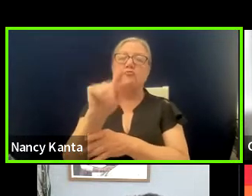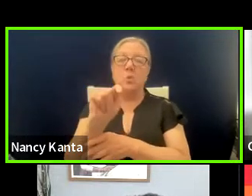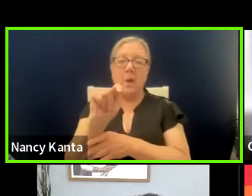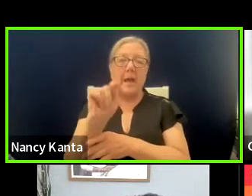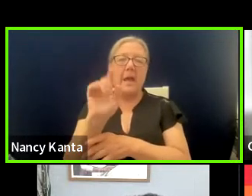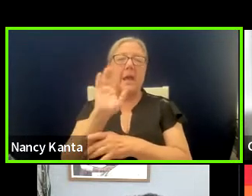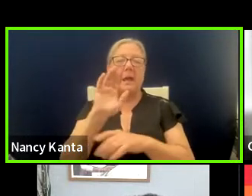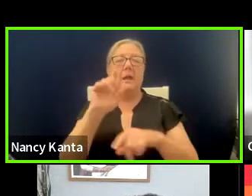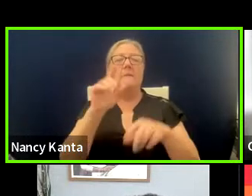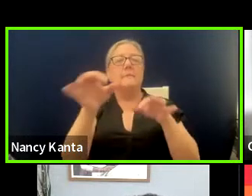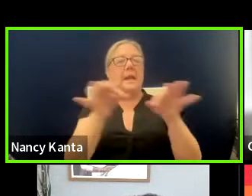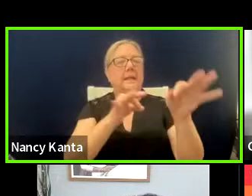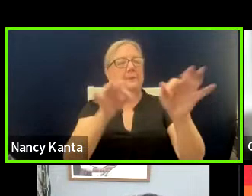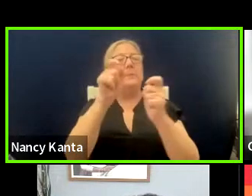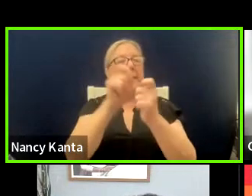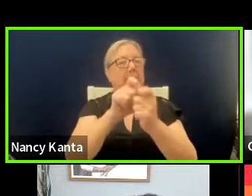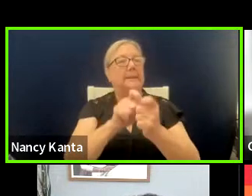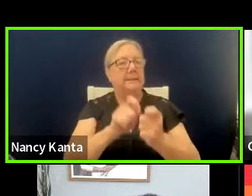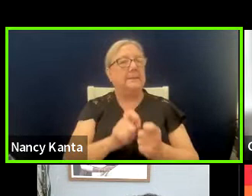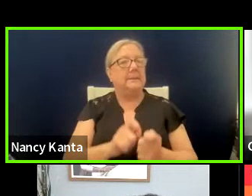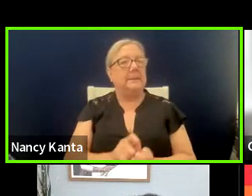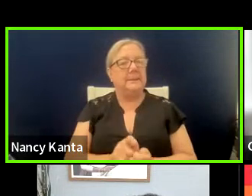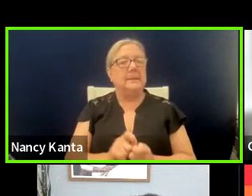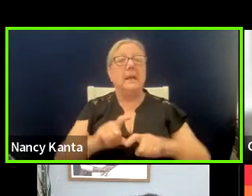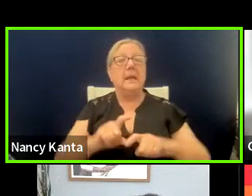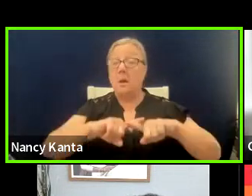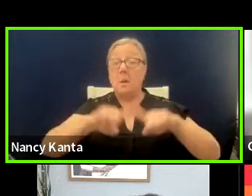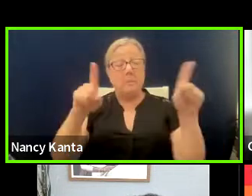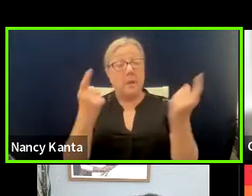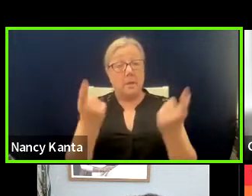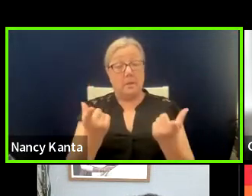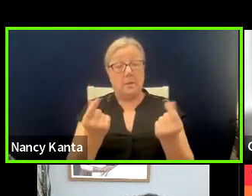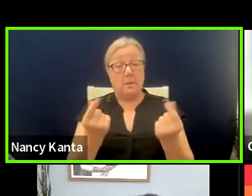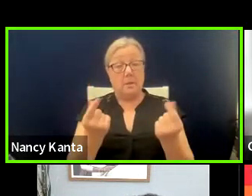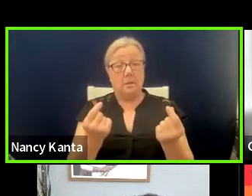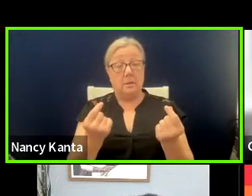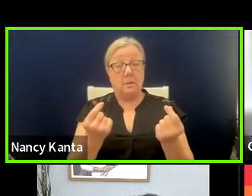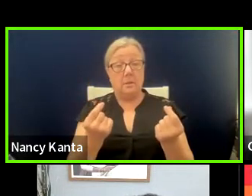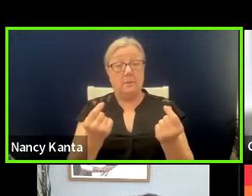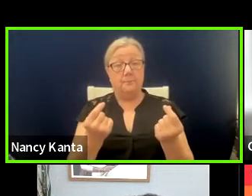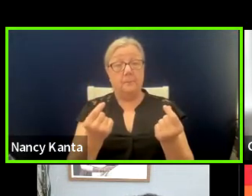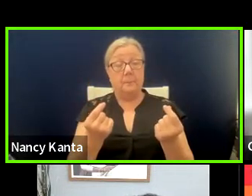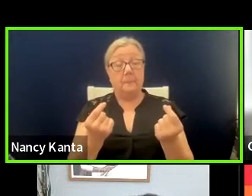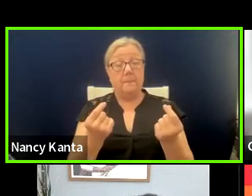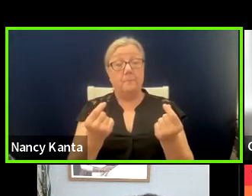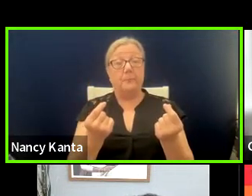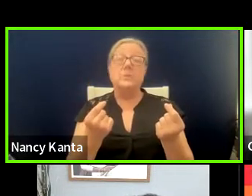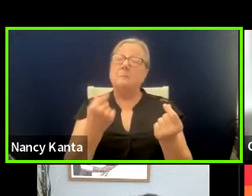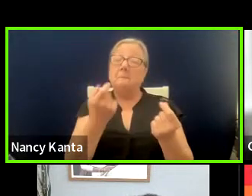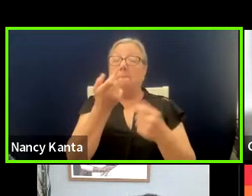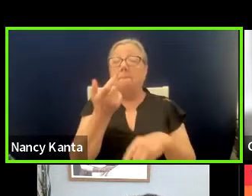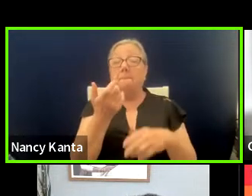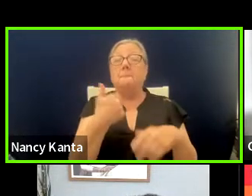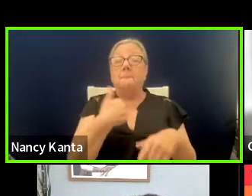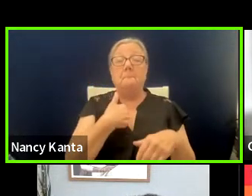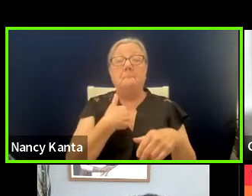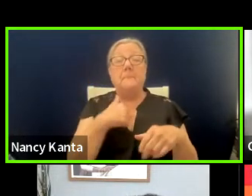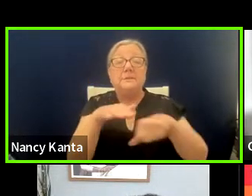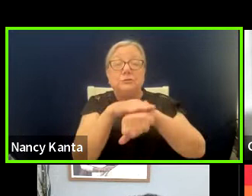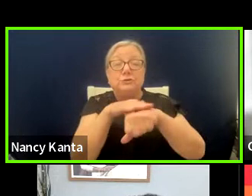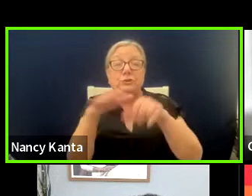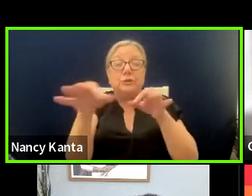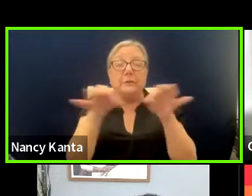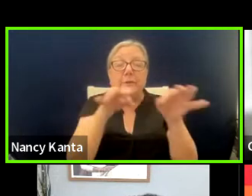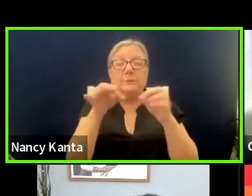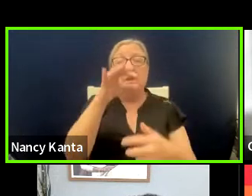that more. But what we could do is I started to hit a little bit on that with the options and